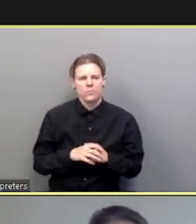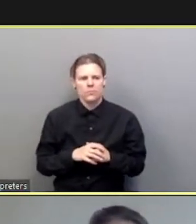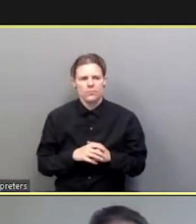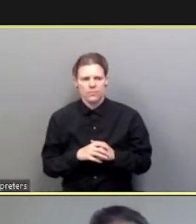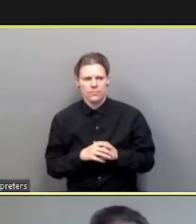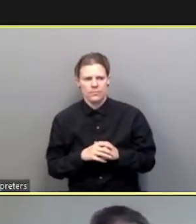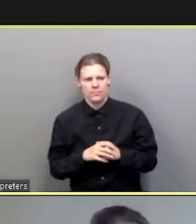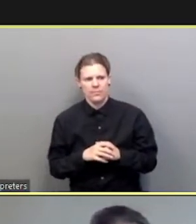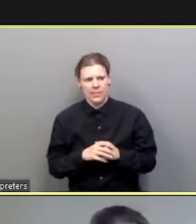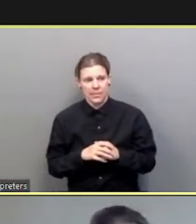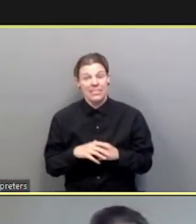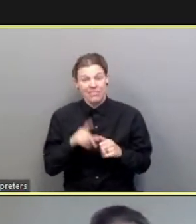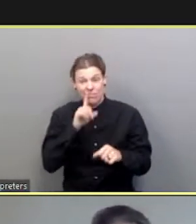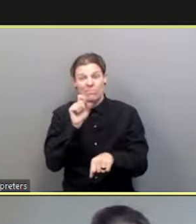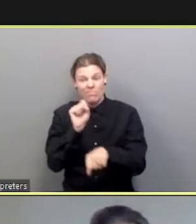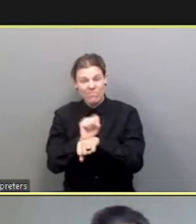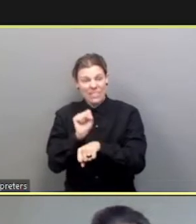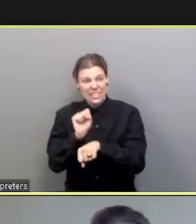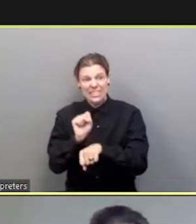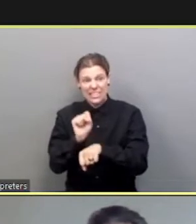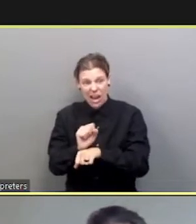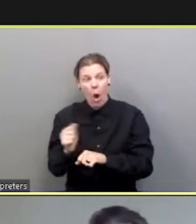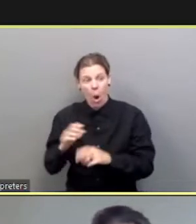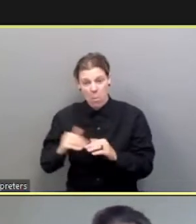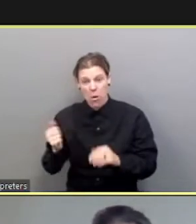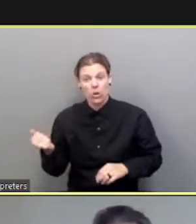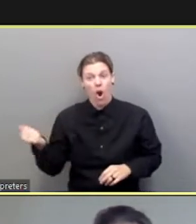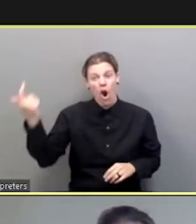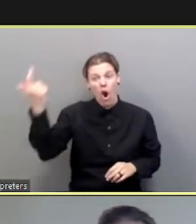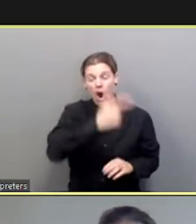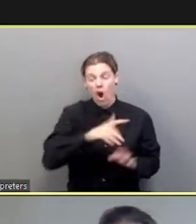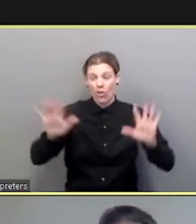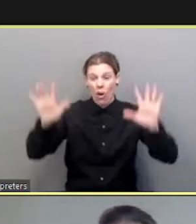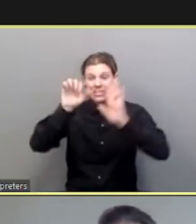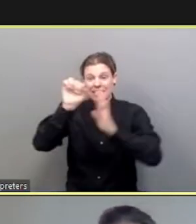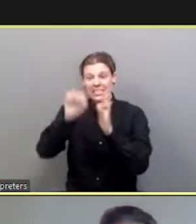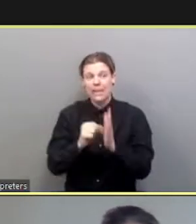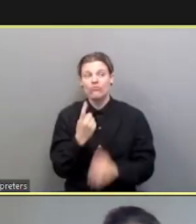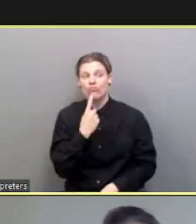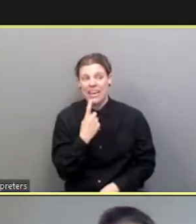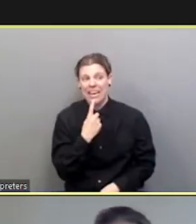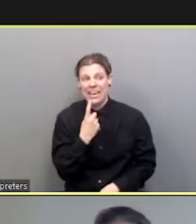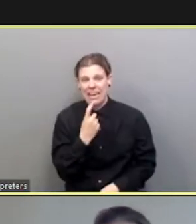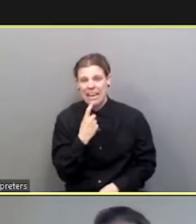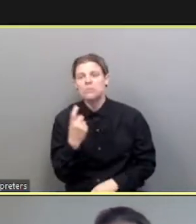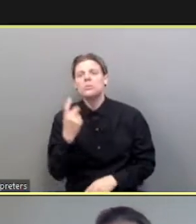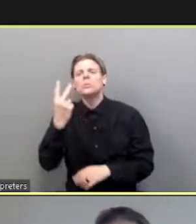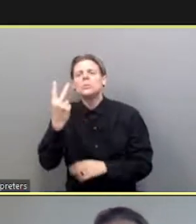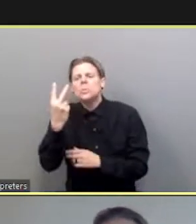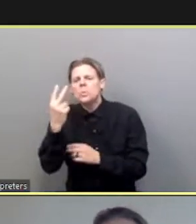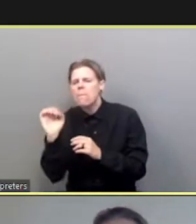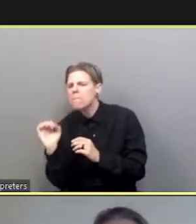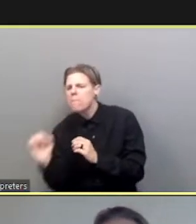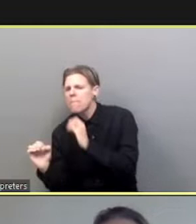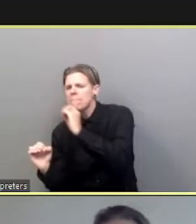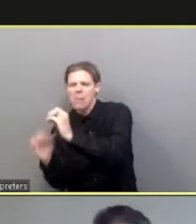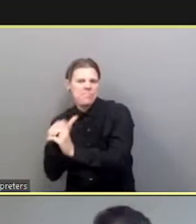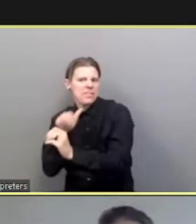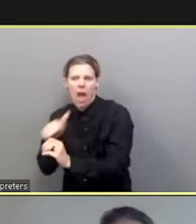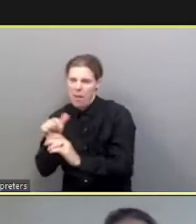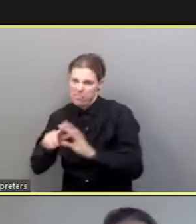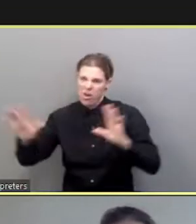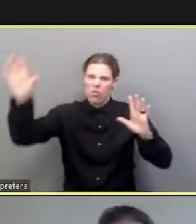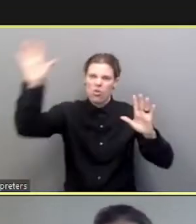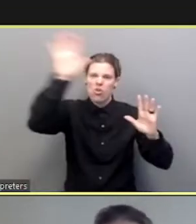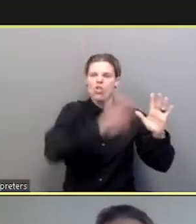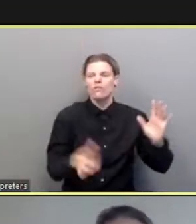So let's go ahead and go to the next slide. So this is just a blow up of that statewide Epi Curve,